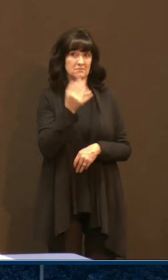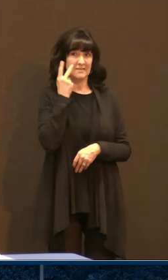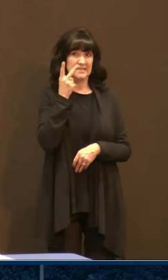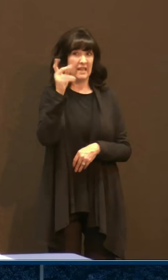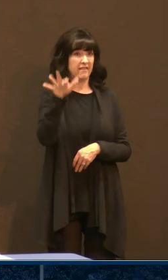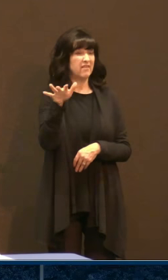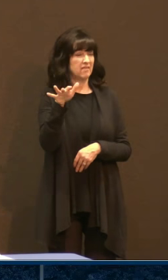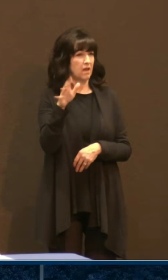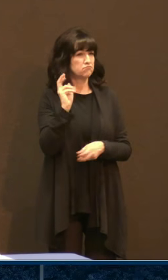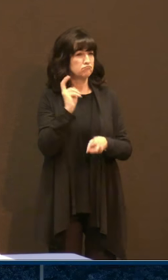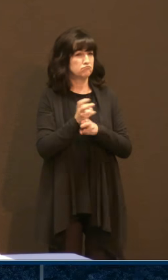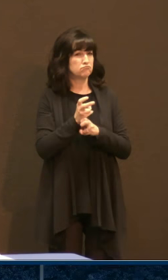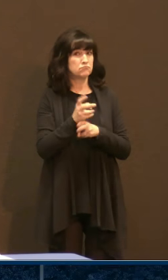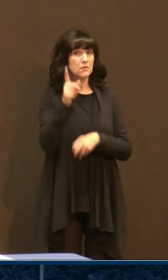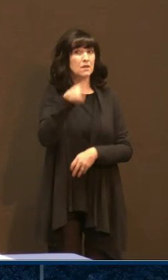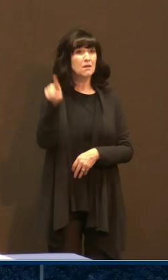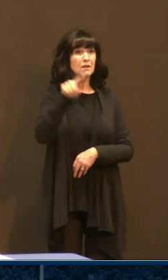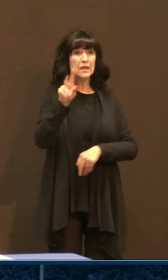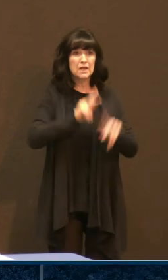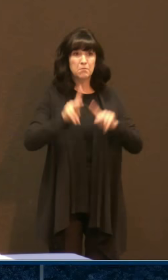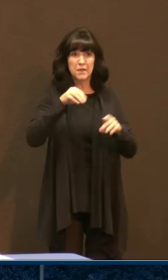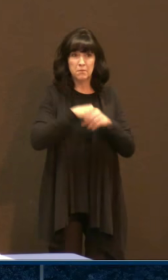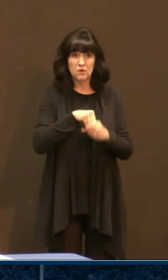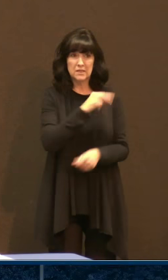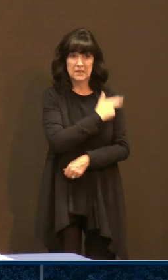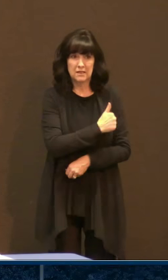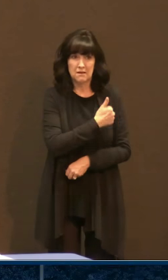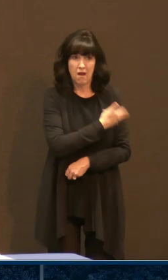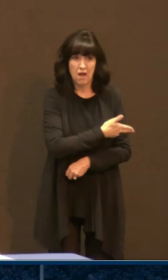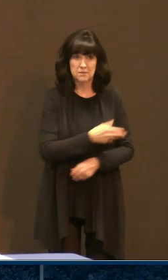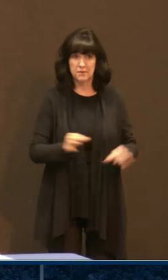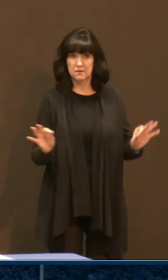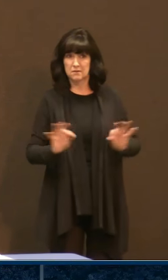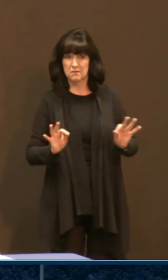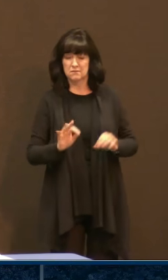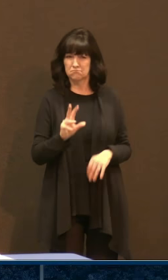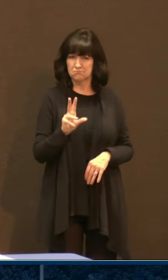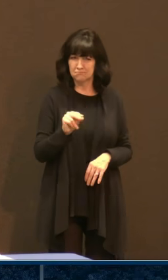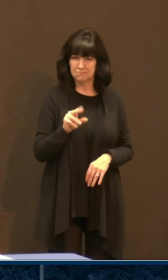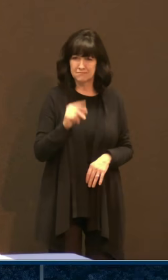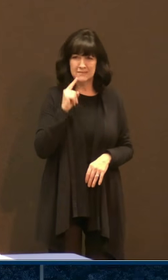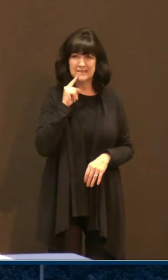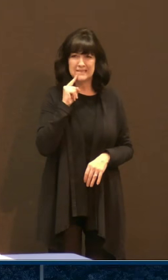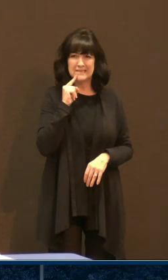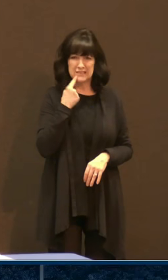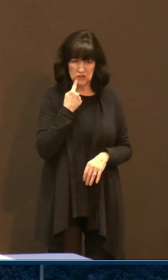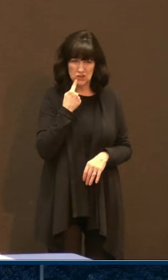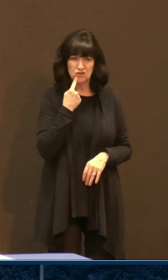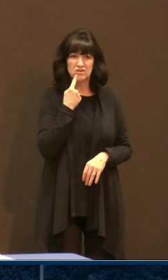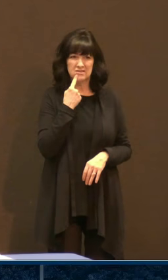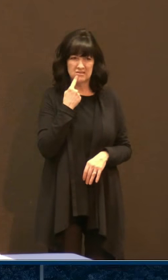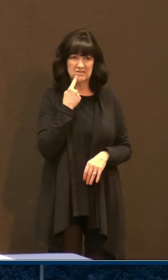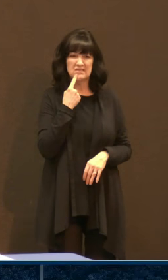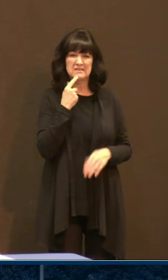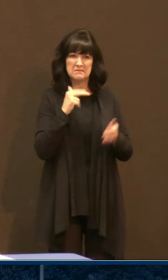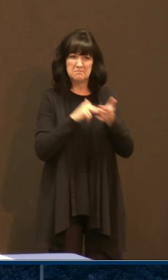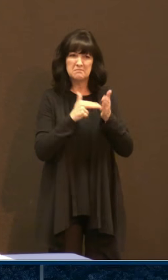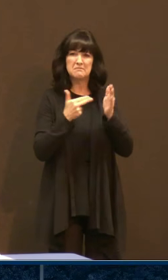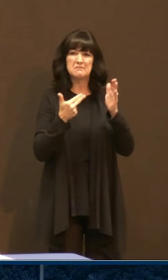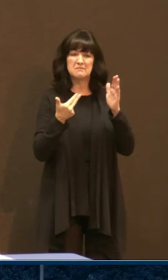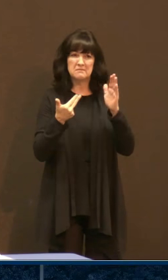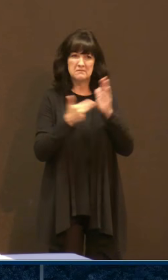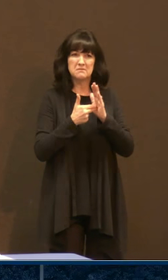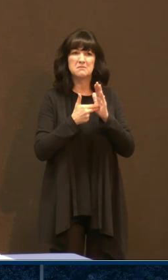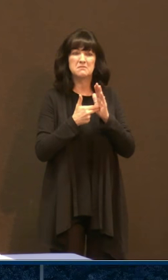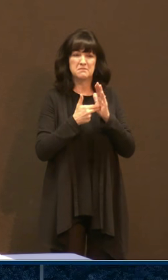right? We know these people are in the hospital. It's a real good indicator of the people that are seriously sick